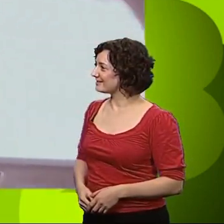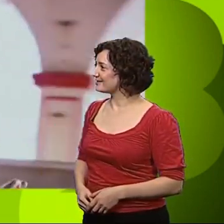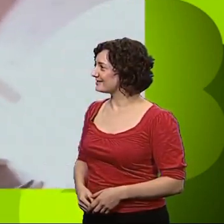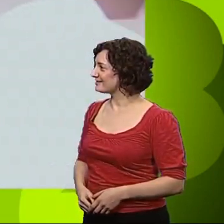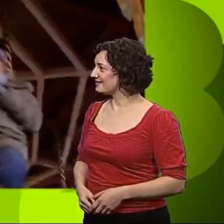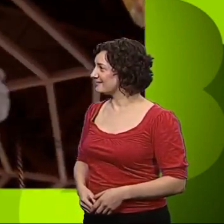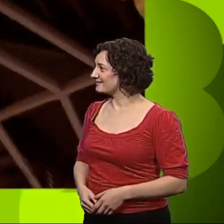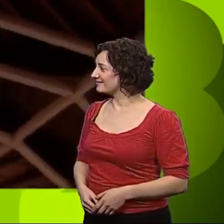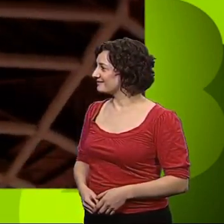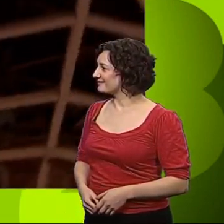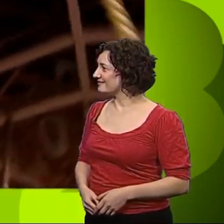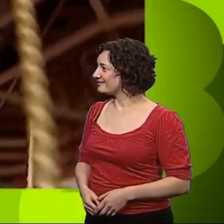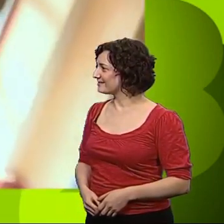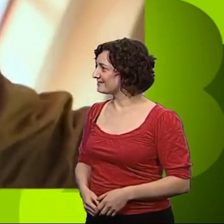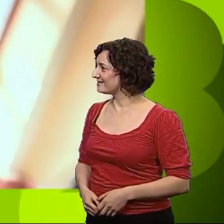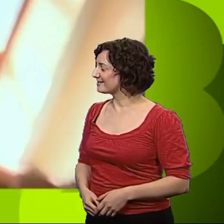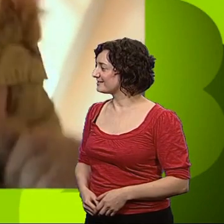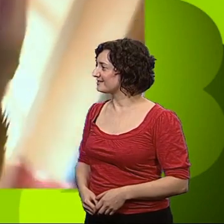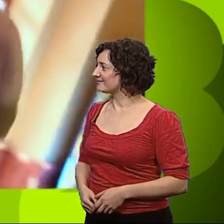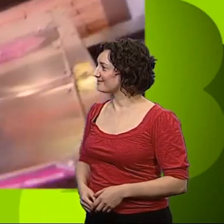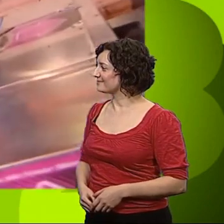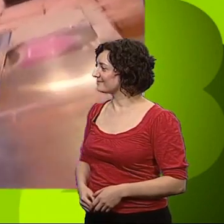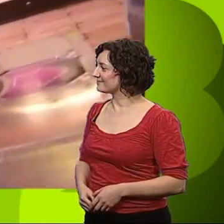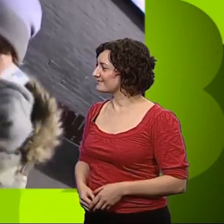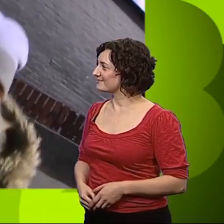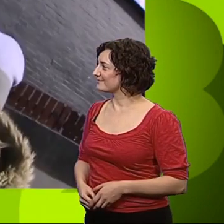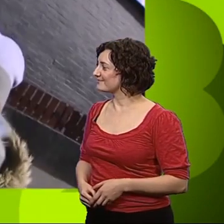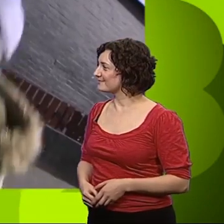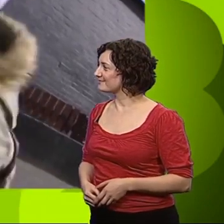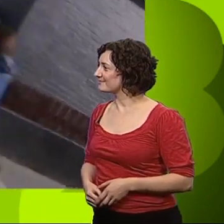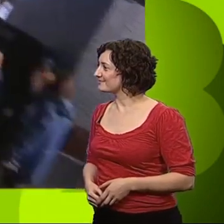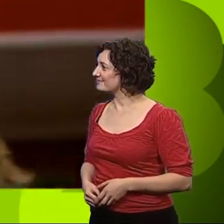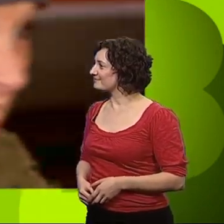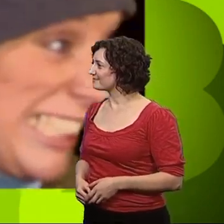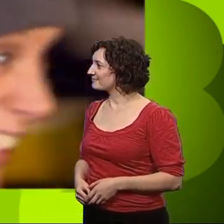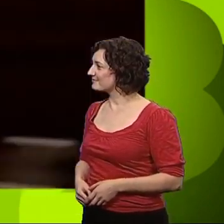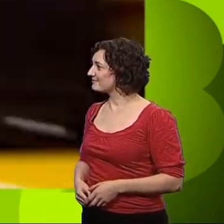now. Most incredibly. It's your girl. Woohoo!